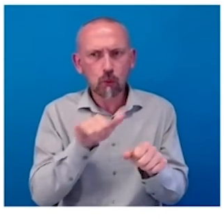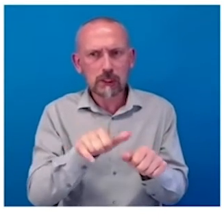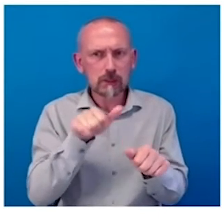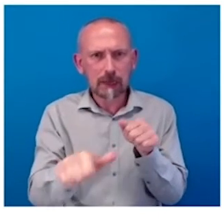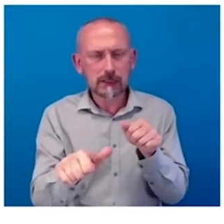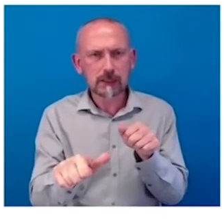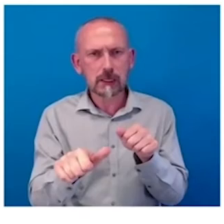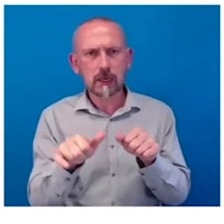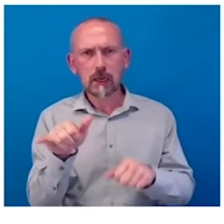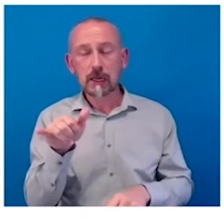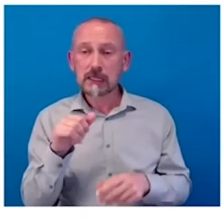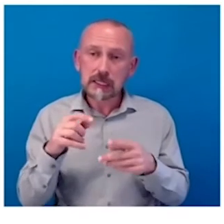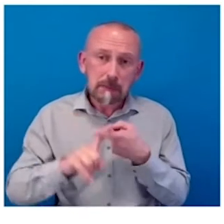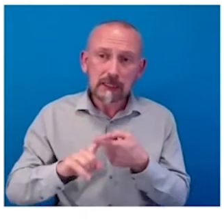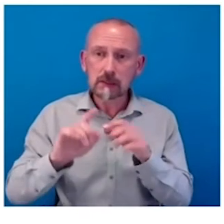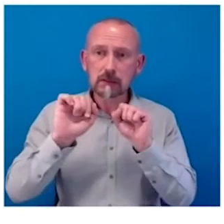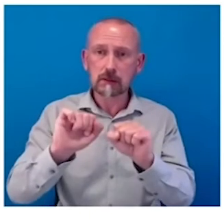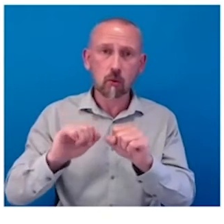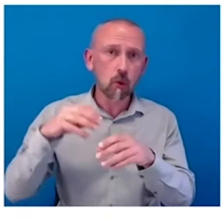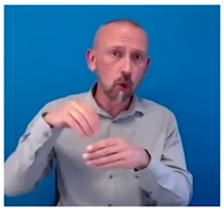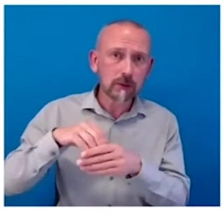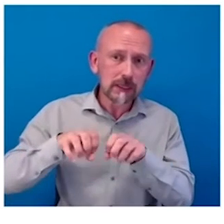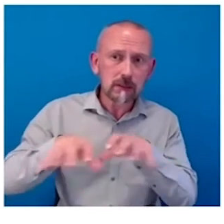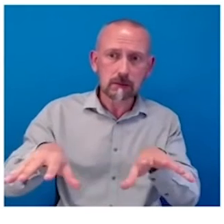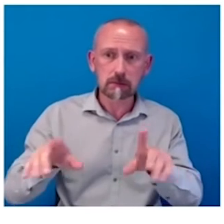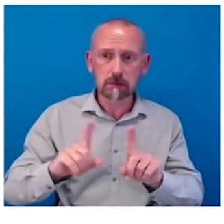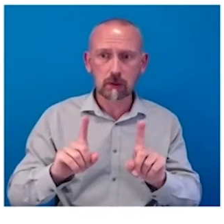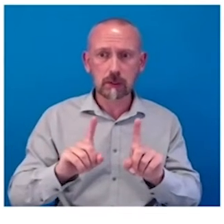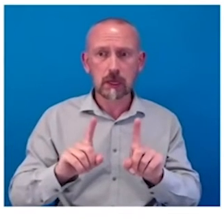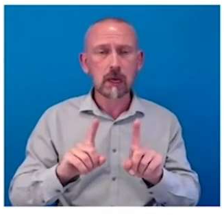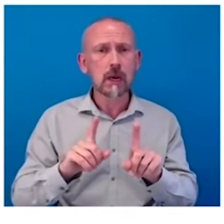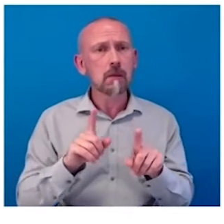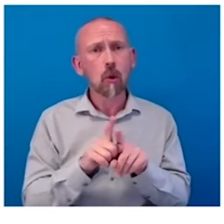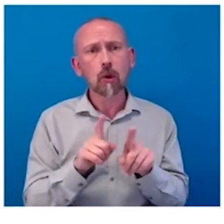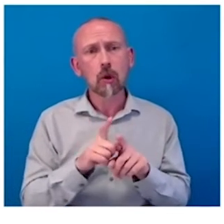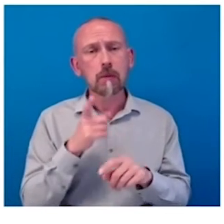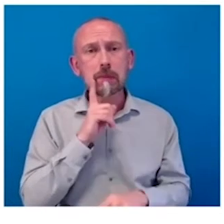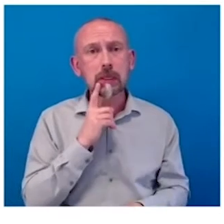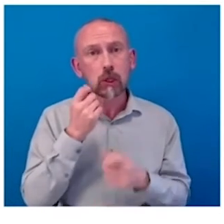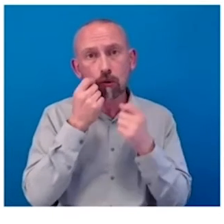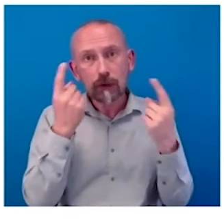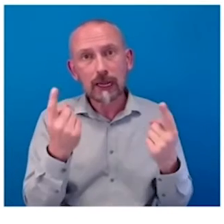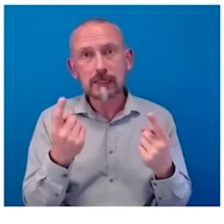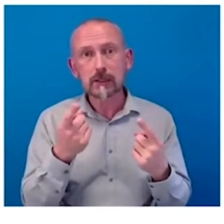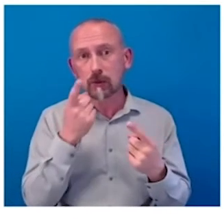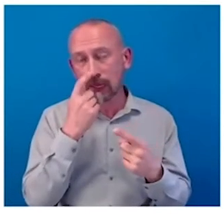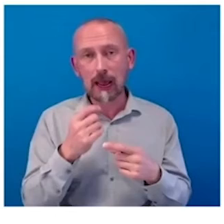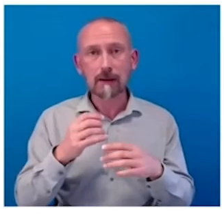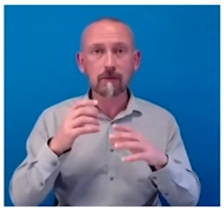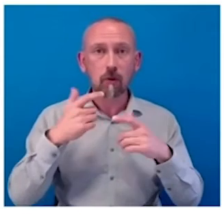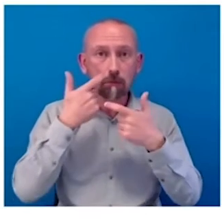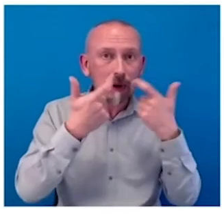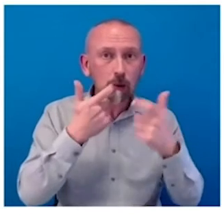of content you're producing. And the fact that many people don't know even about things like browser zoom, for example.